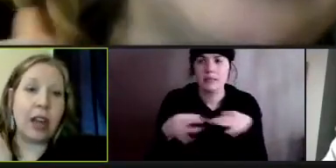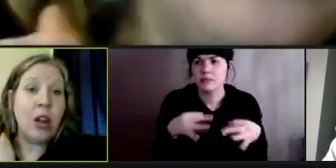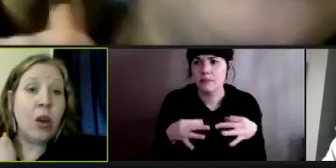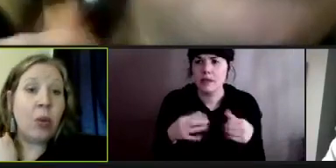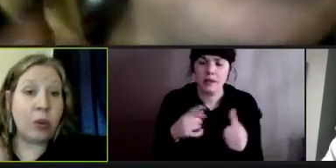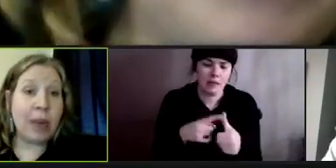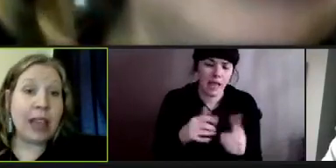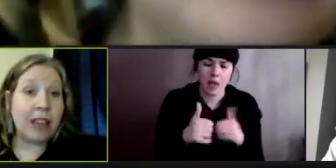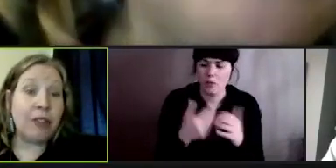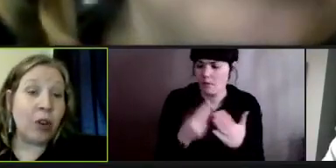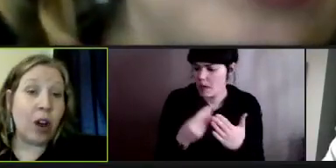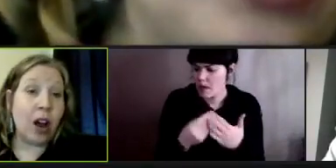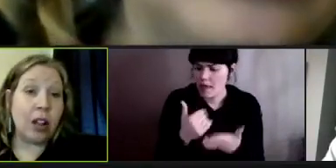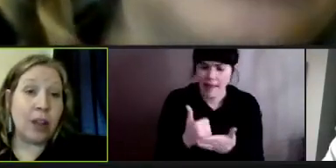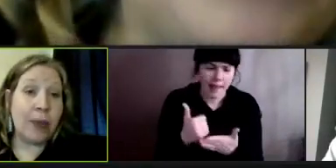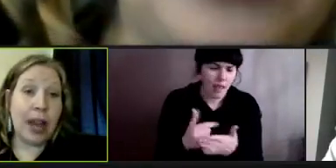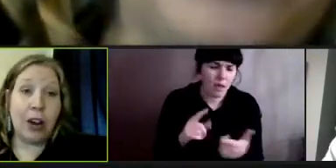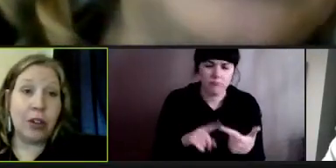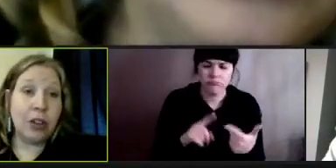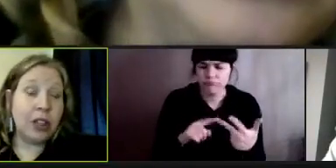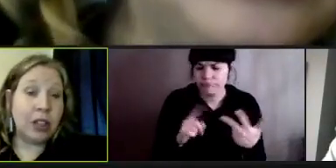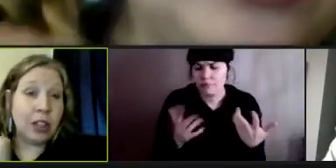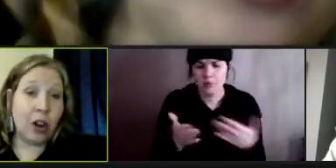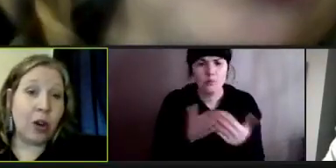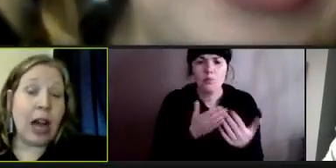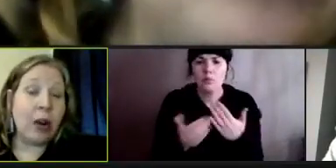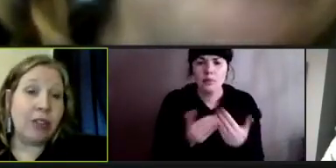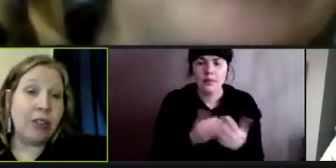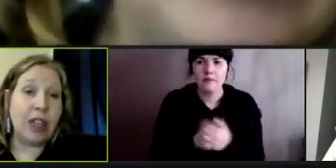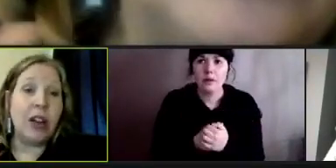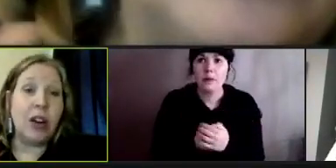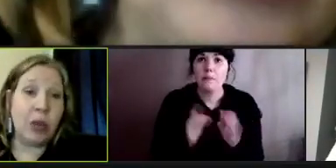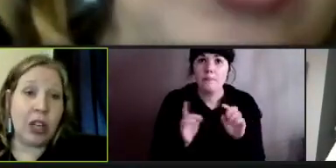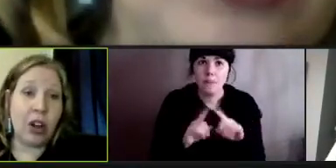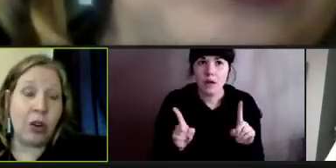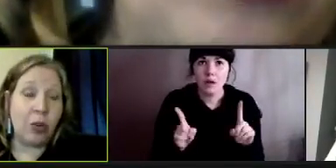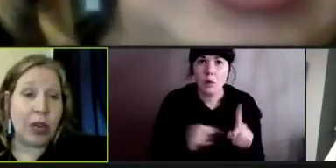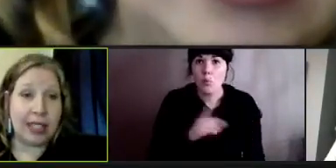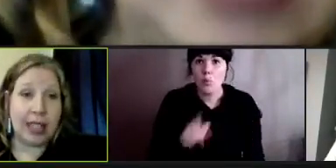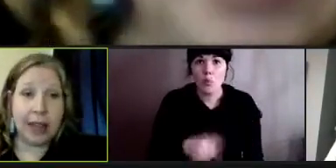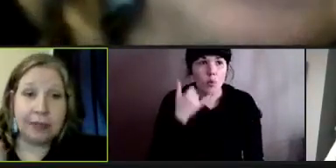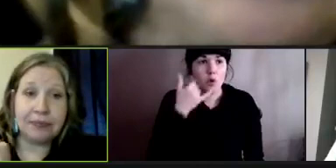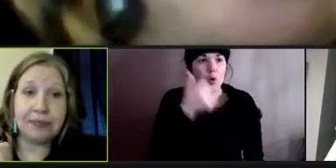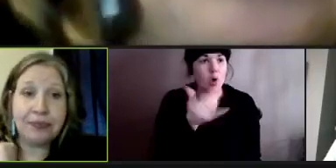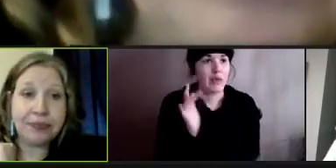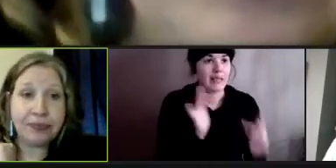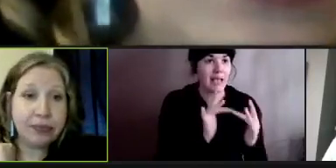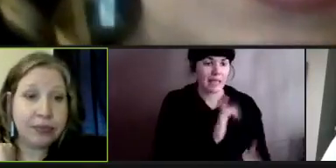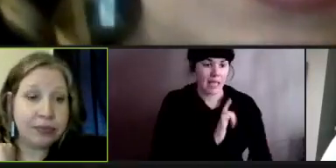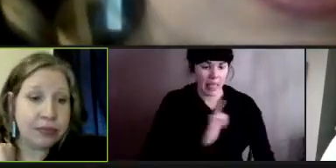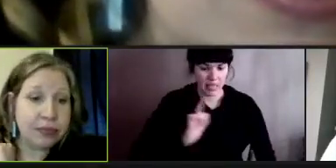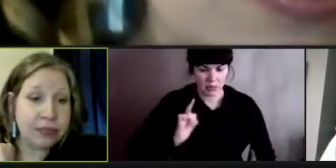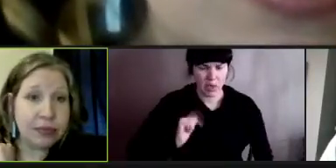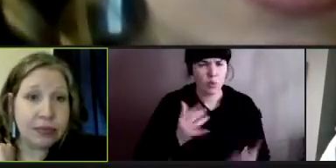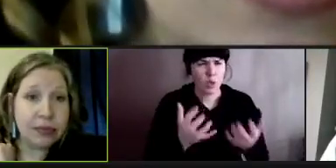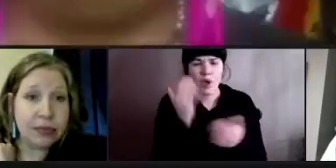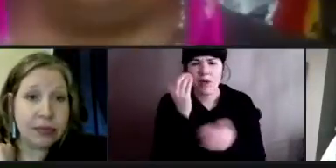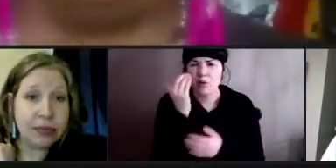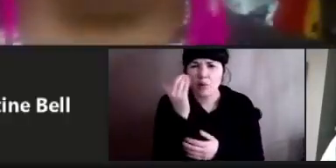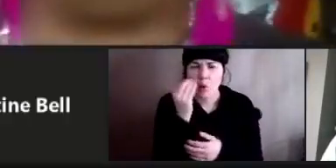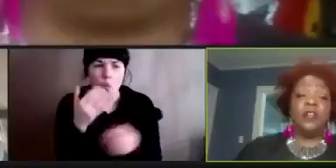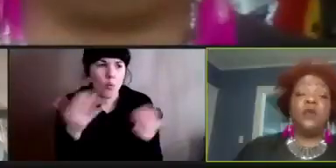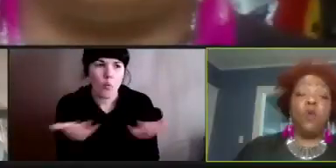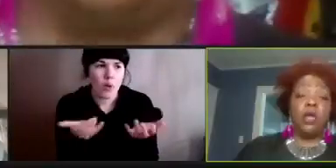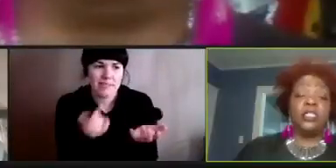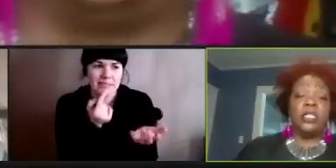know so that when we make that phone call about, you know, how we feel, we know what to say? Well, one thing